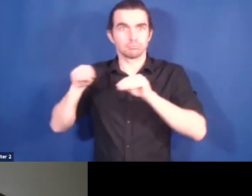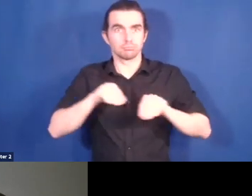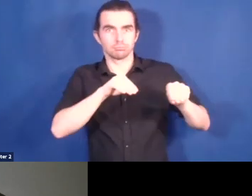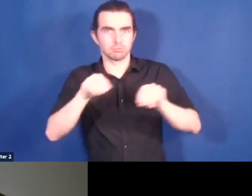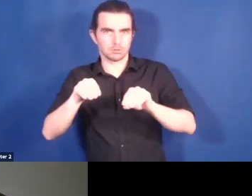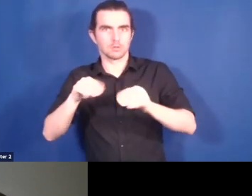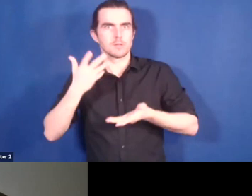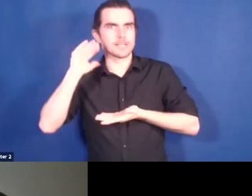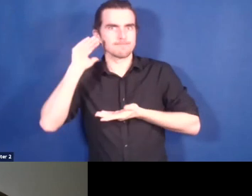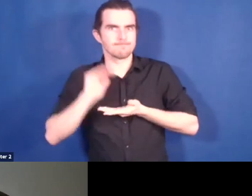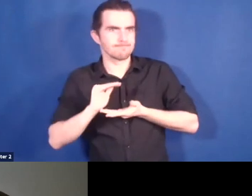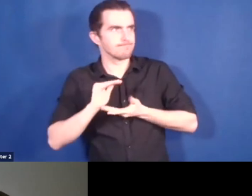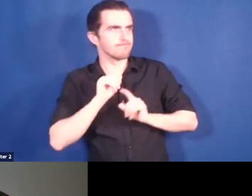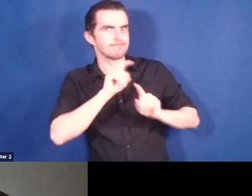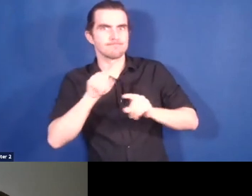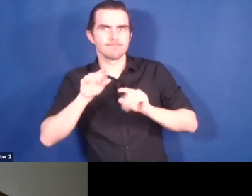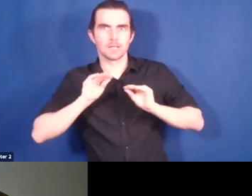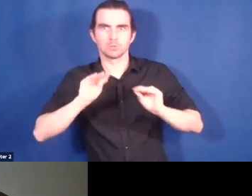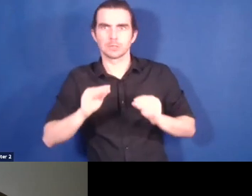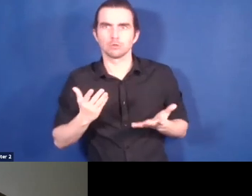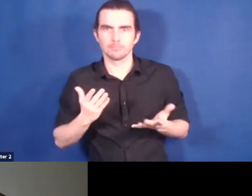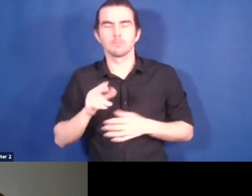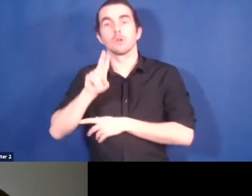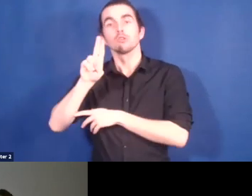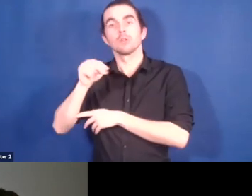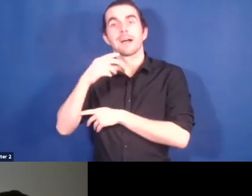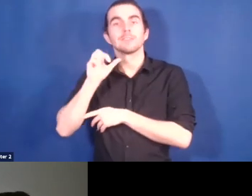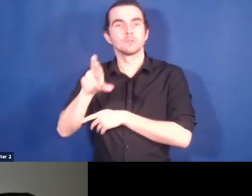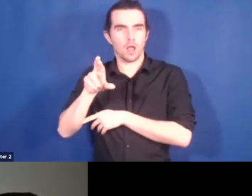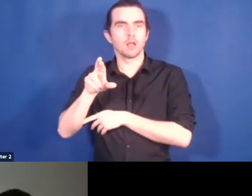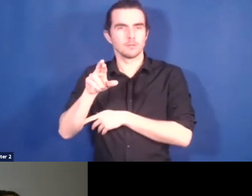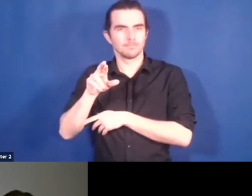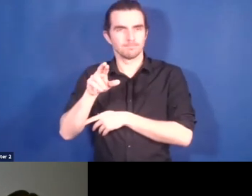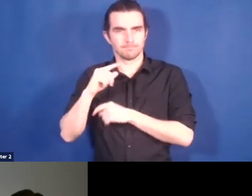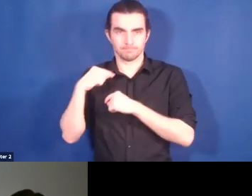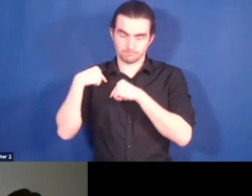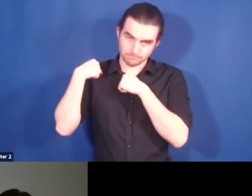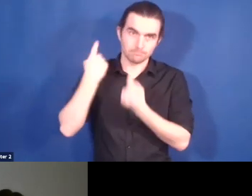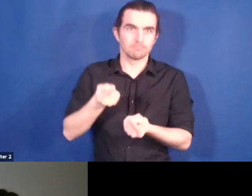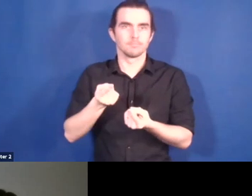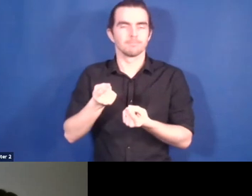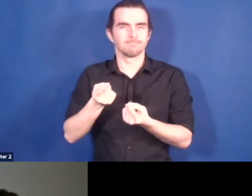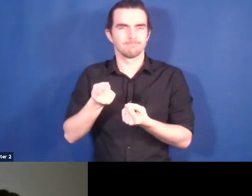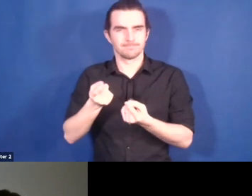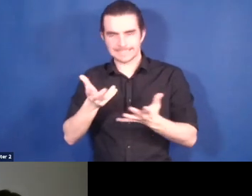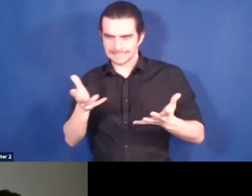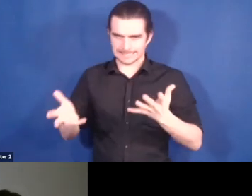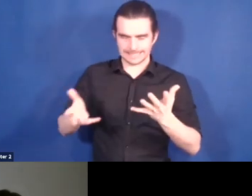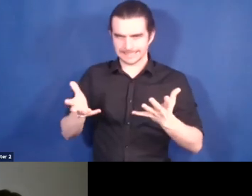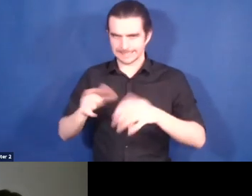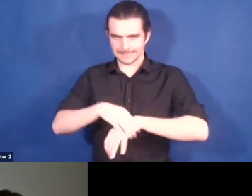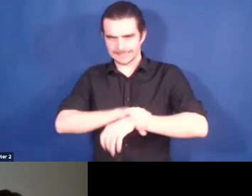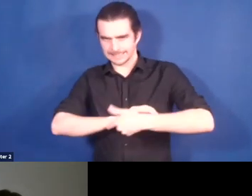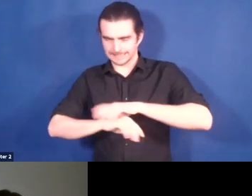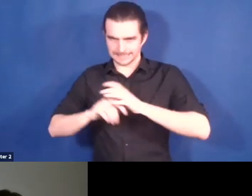to facilitate access to education for all displaced children. And I've seen this in